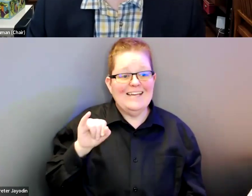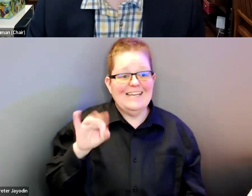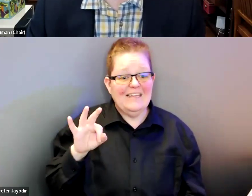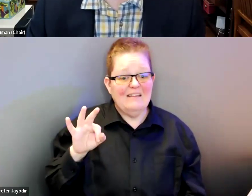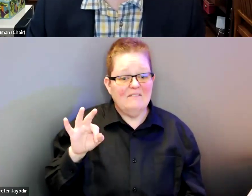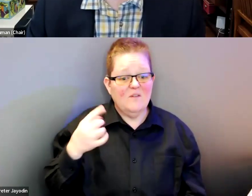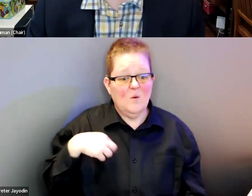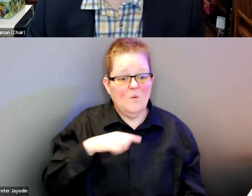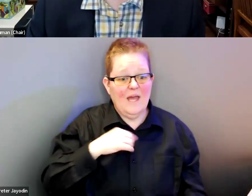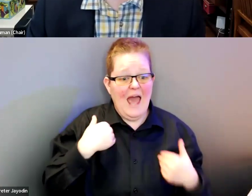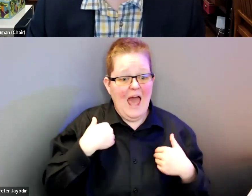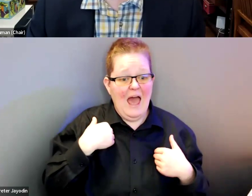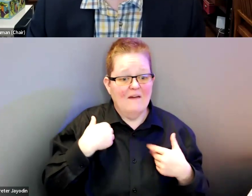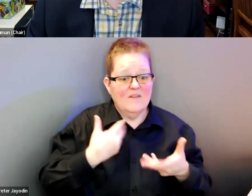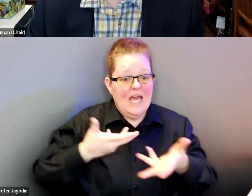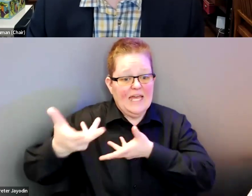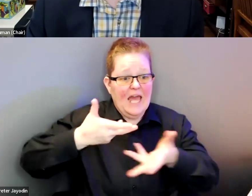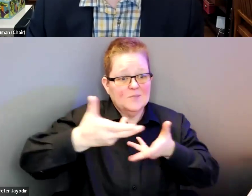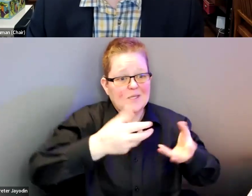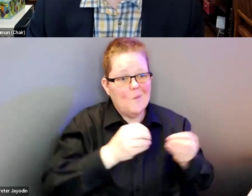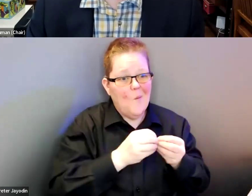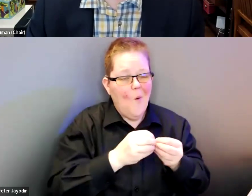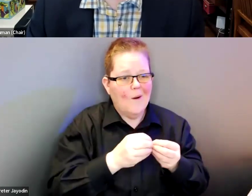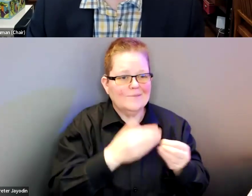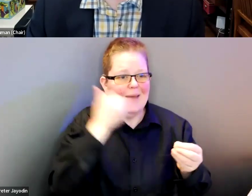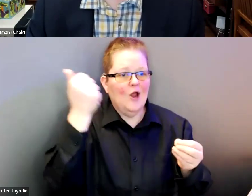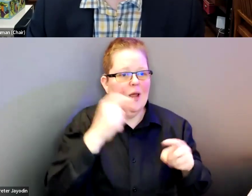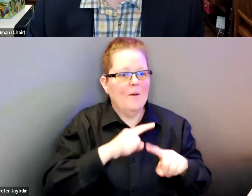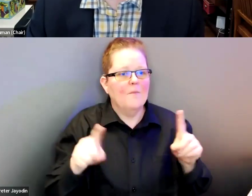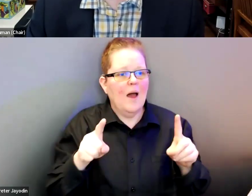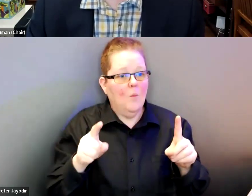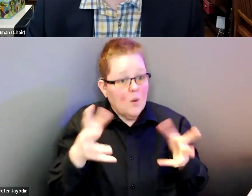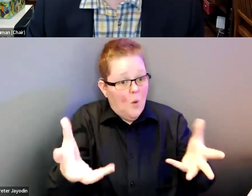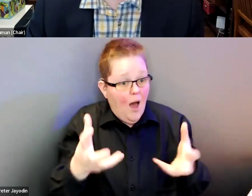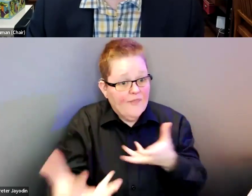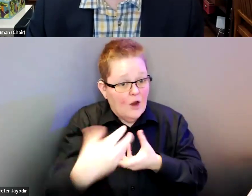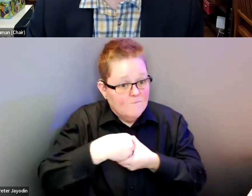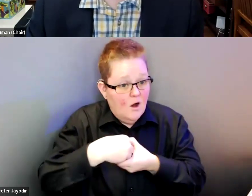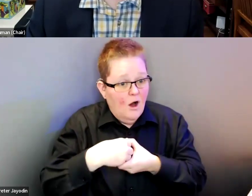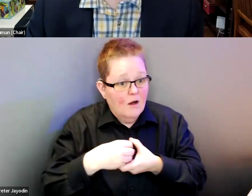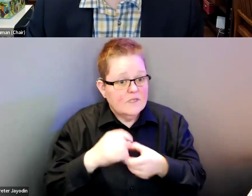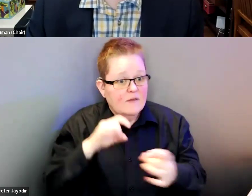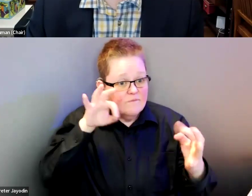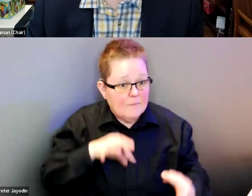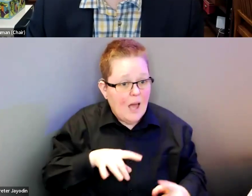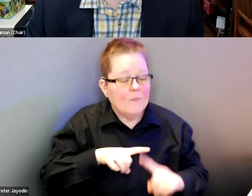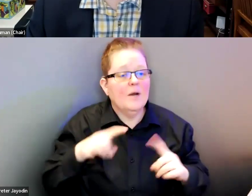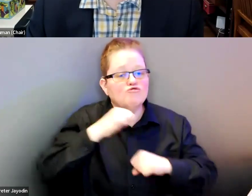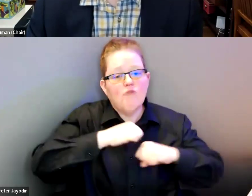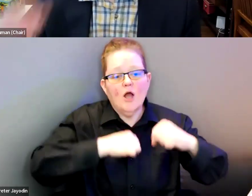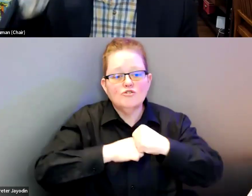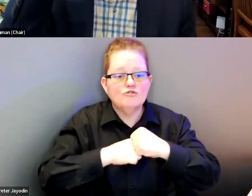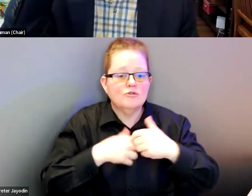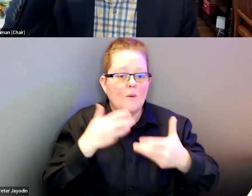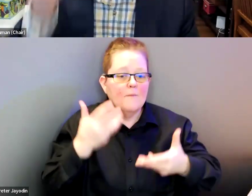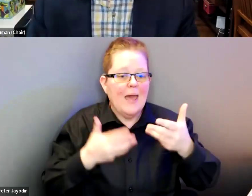I mean, the more the merrier. We want people to engage. It's just a structure. Maybe just put some language there in